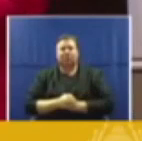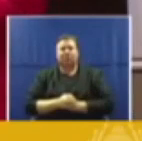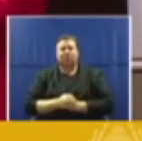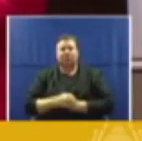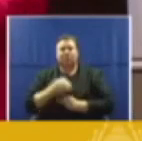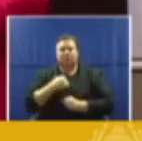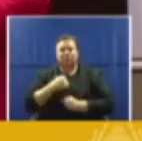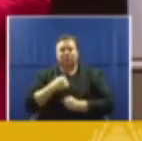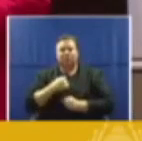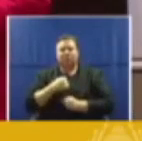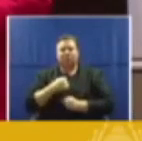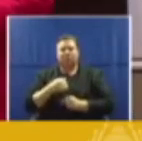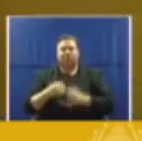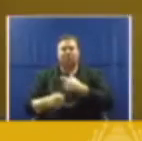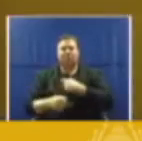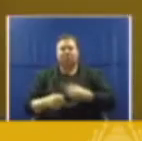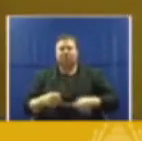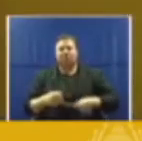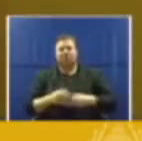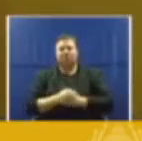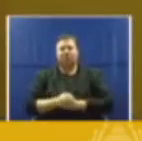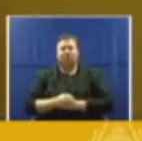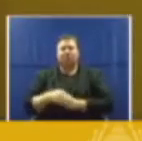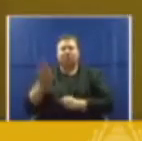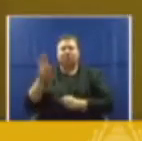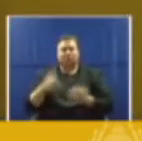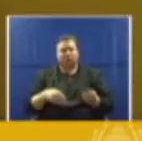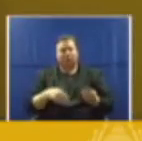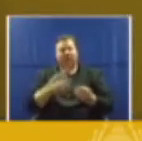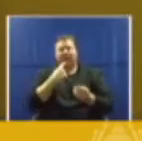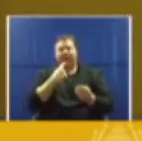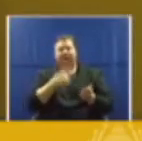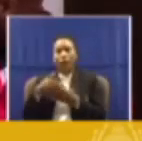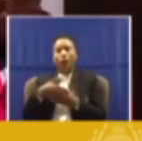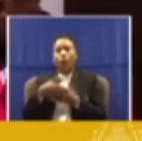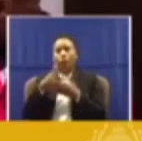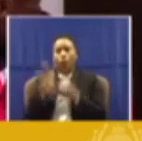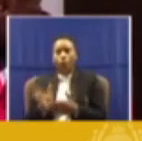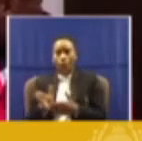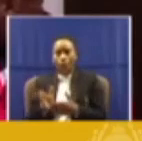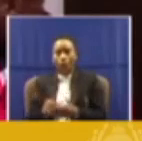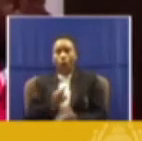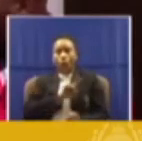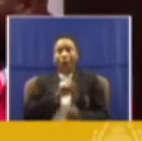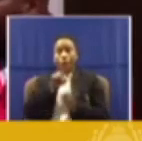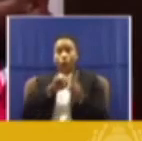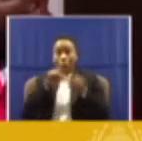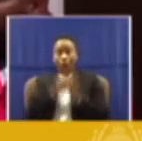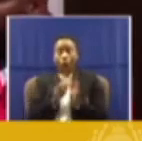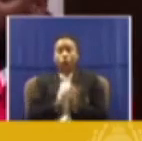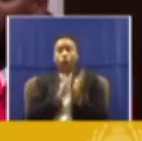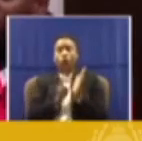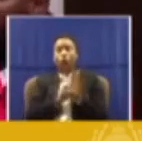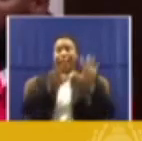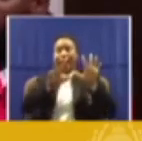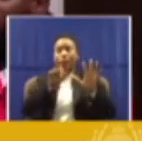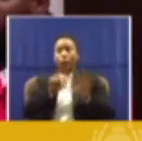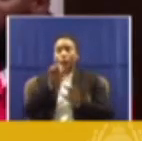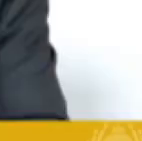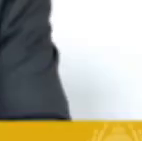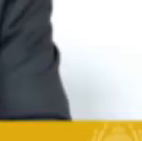at the questions, also after Parliament has satisfied itself that it is a question